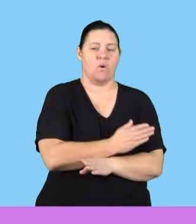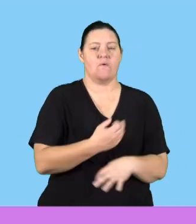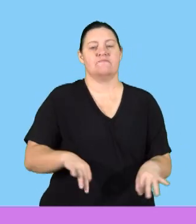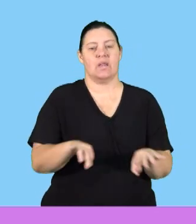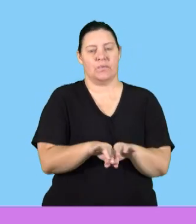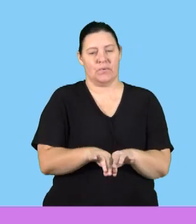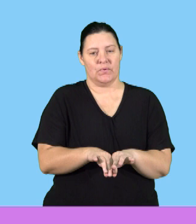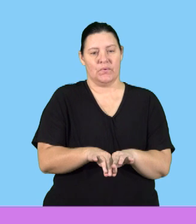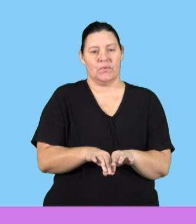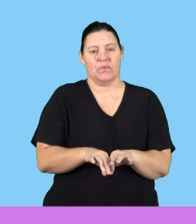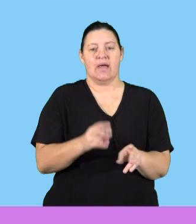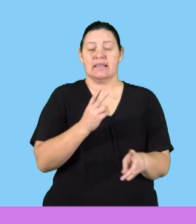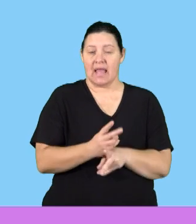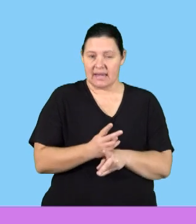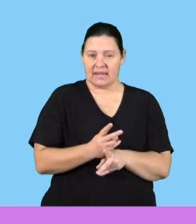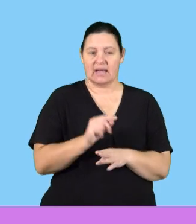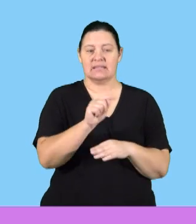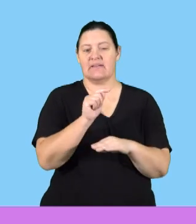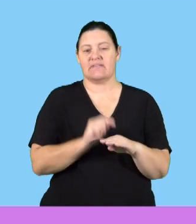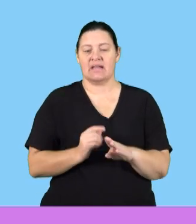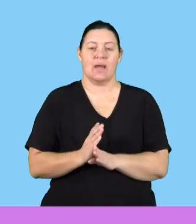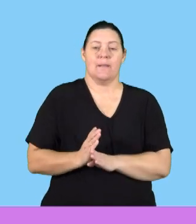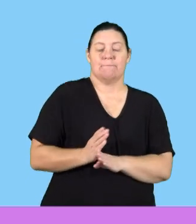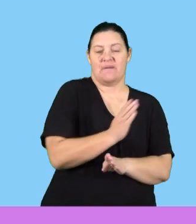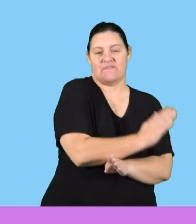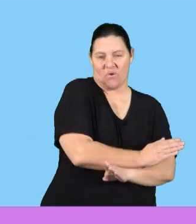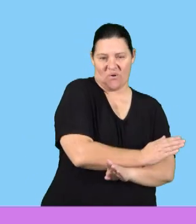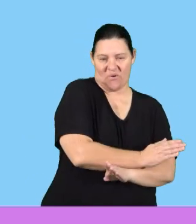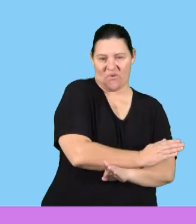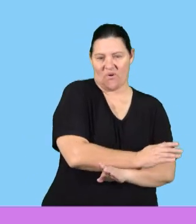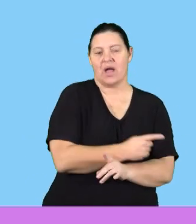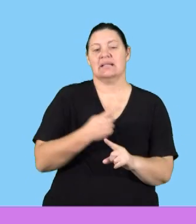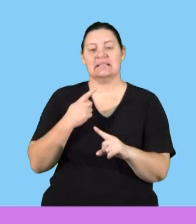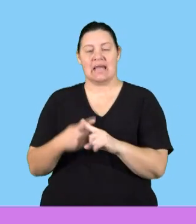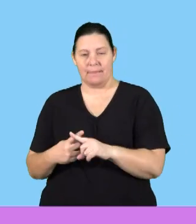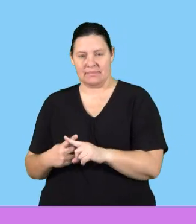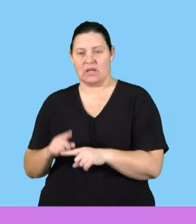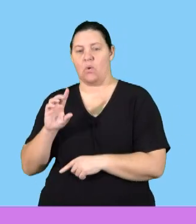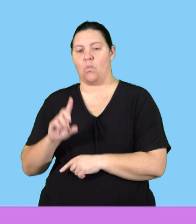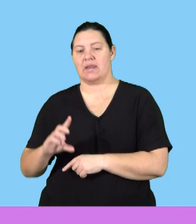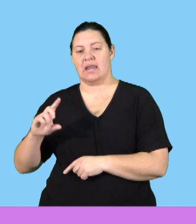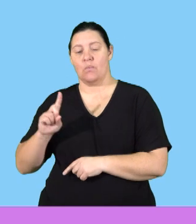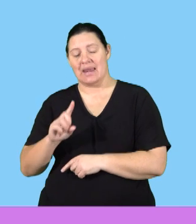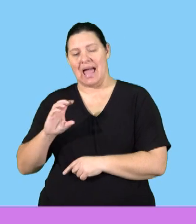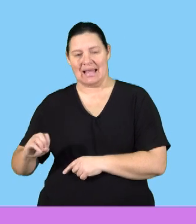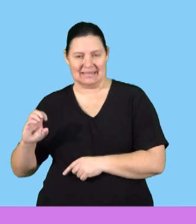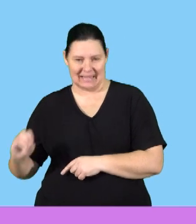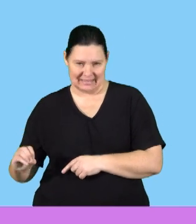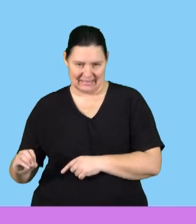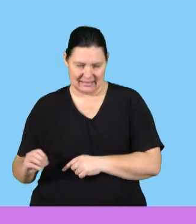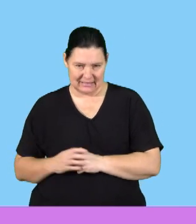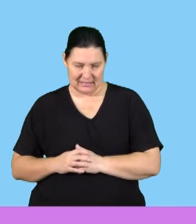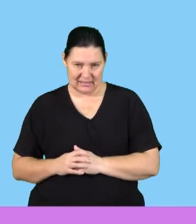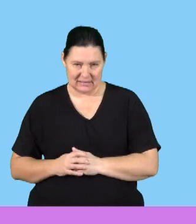previous value, and then we divide by the previous, and then we multiply by